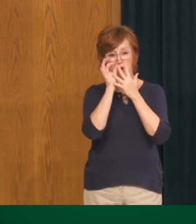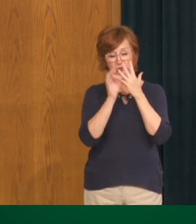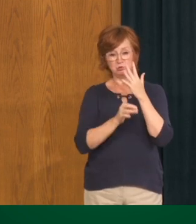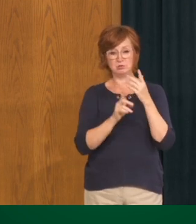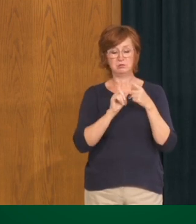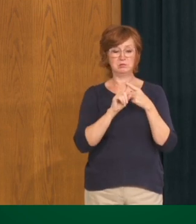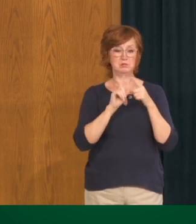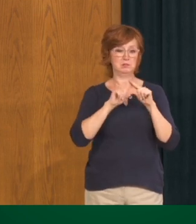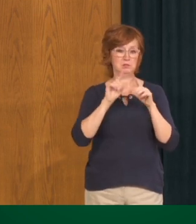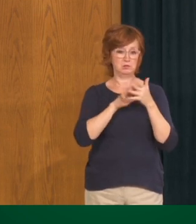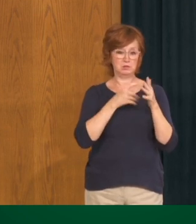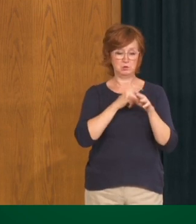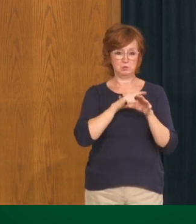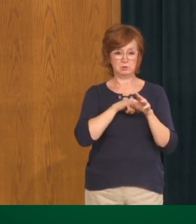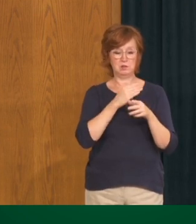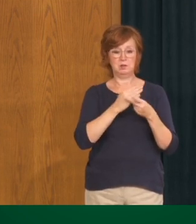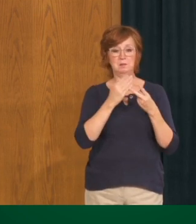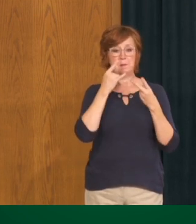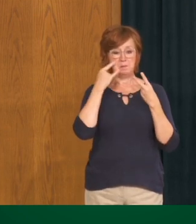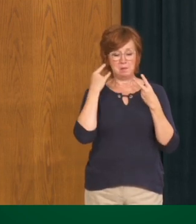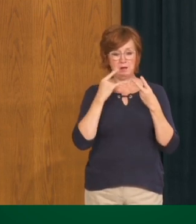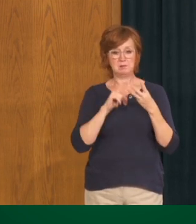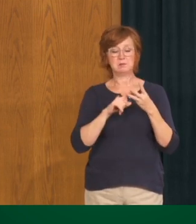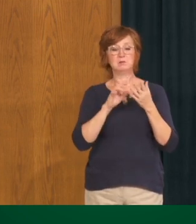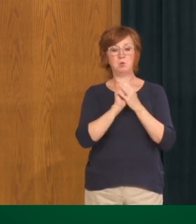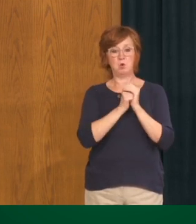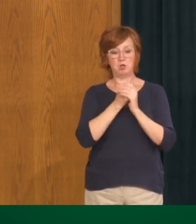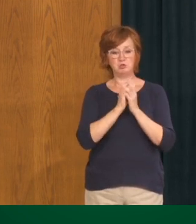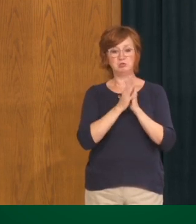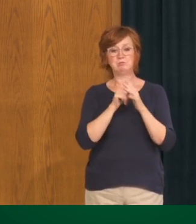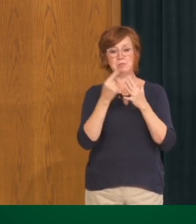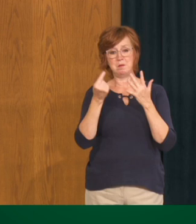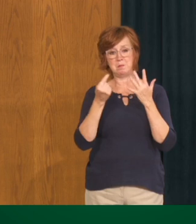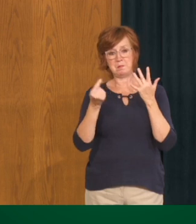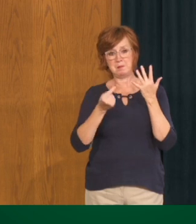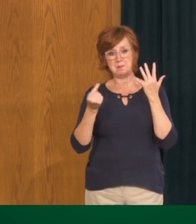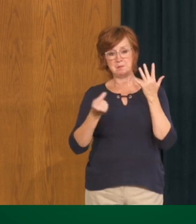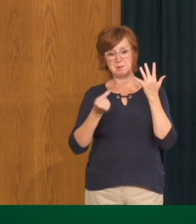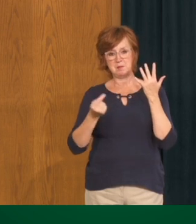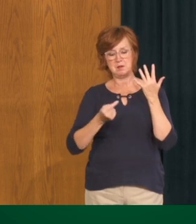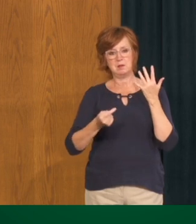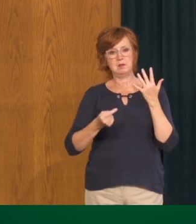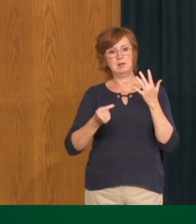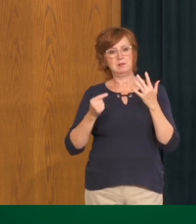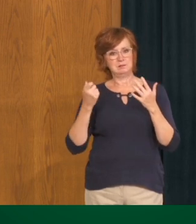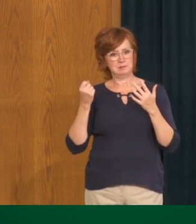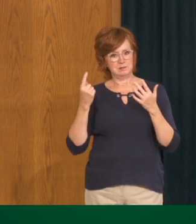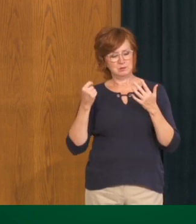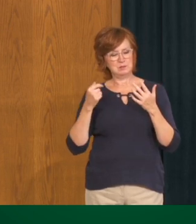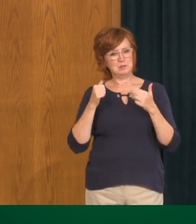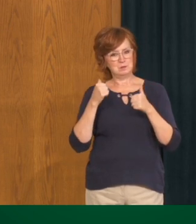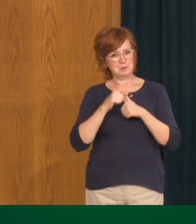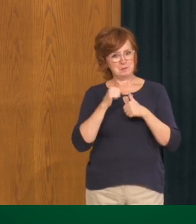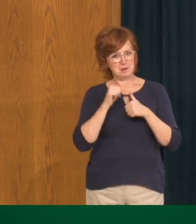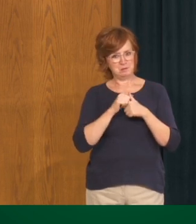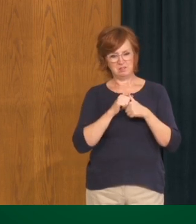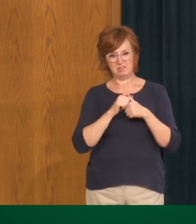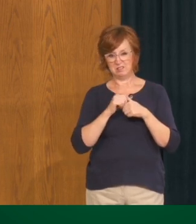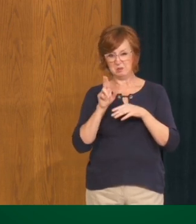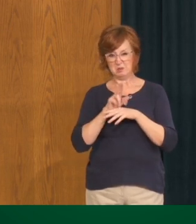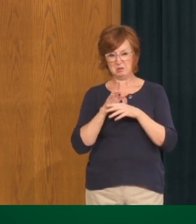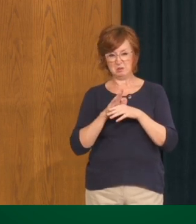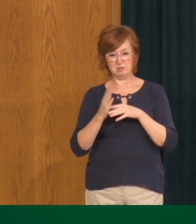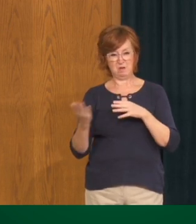these tools when school starts, get comfortable with that, because again, wearing a mask several times a day or having to wear it for 4 or 5 hours is not something a